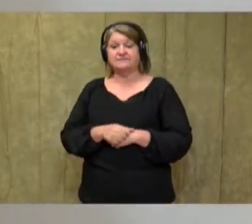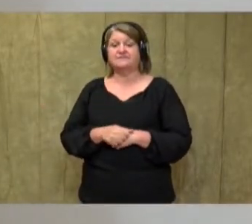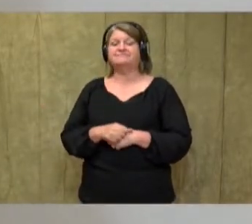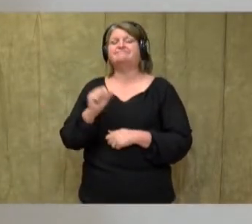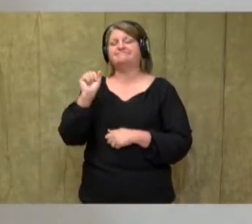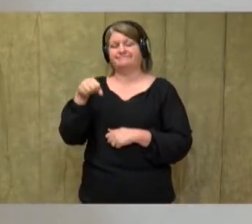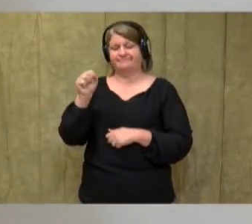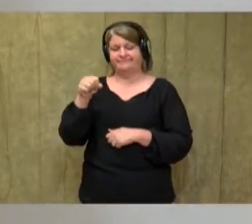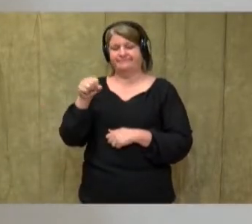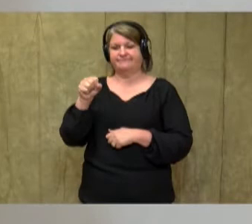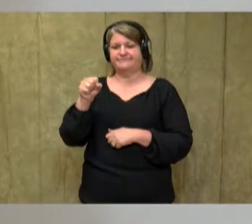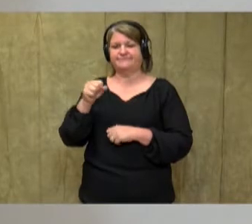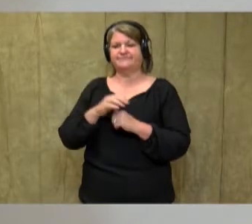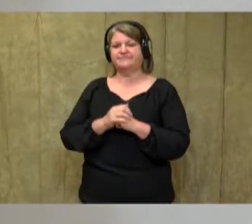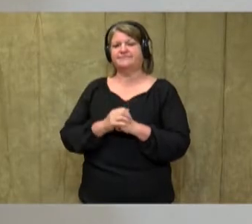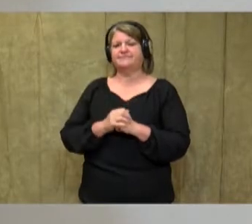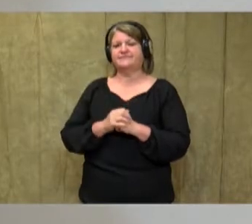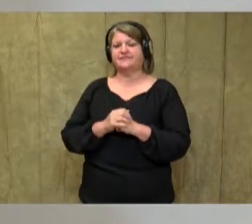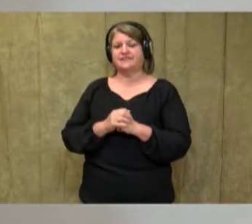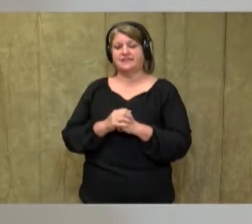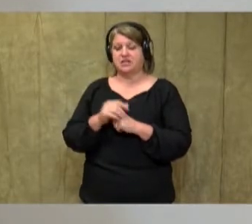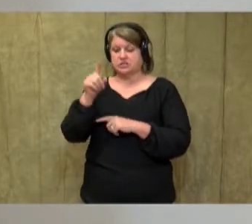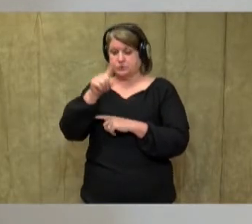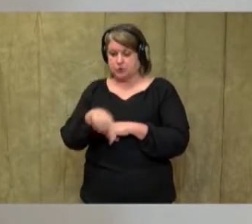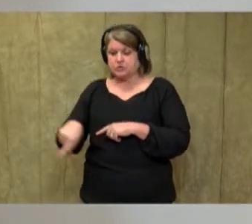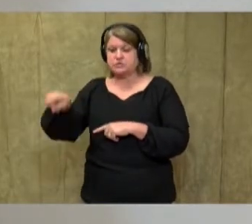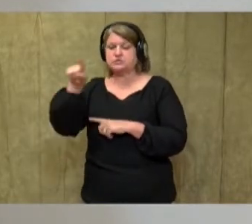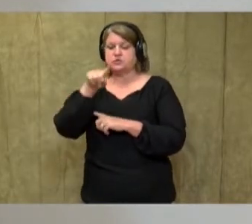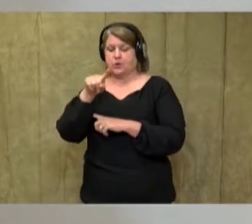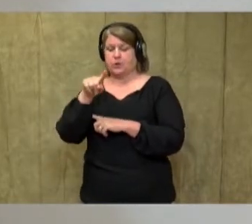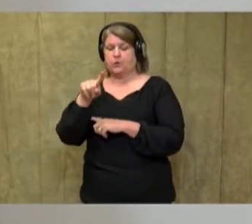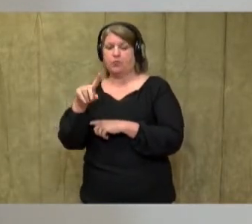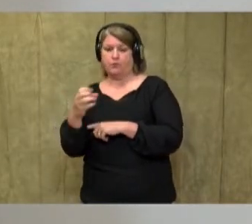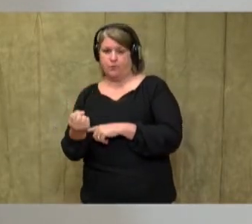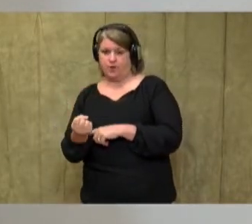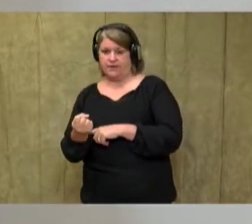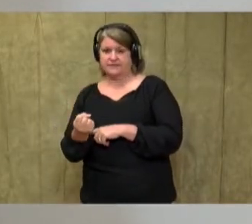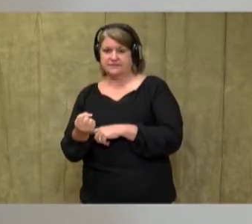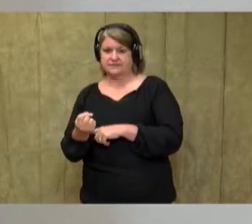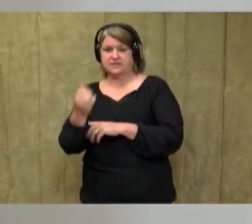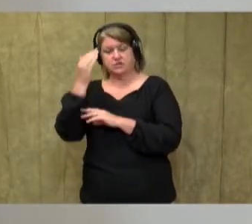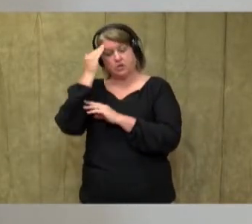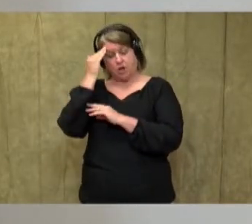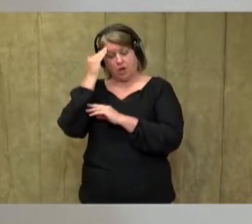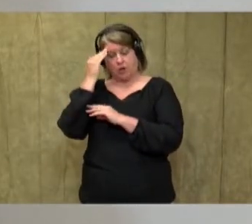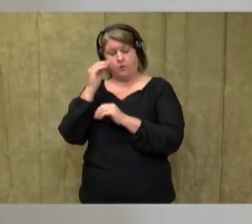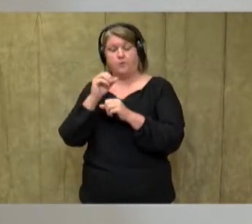We sure can. So I'm going to circle my 1s to know that I'm making an extra rod.